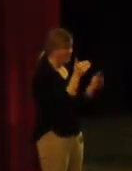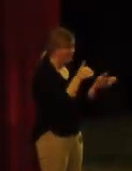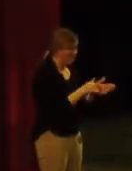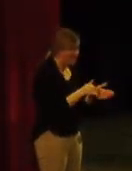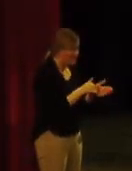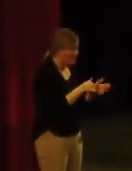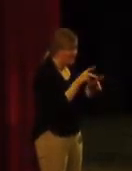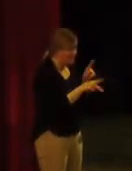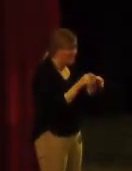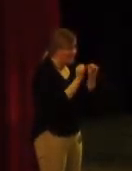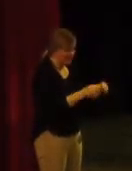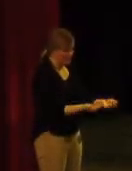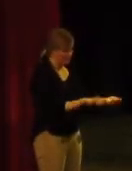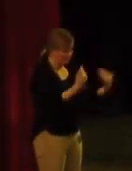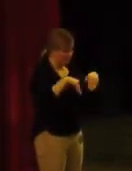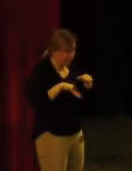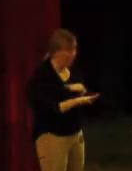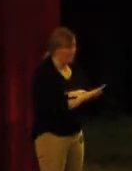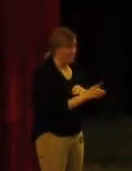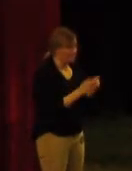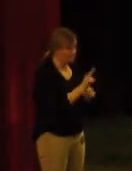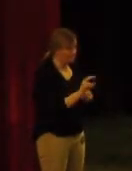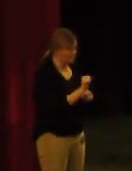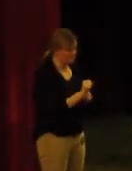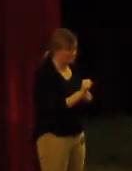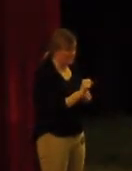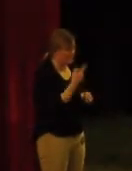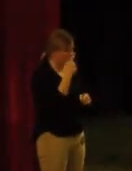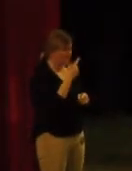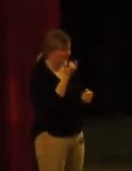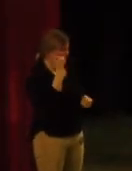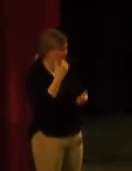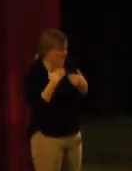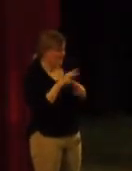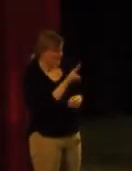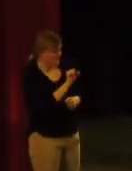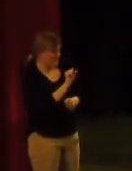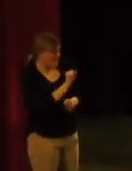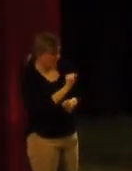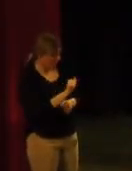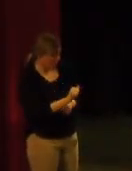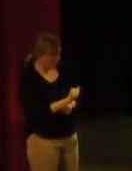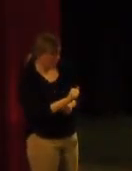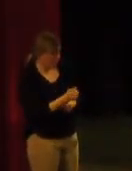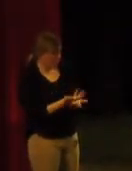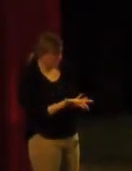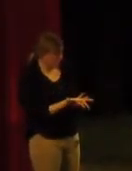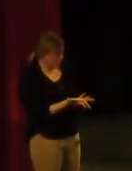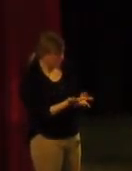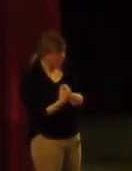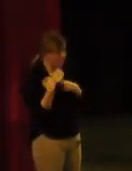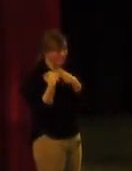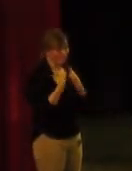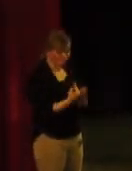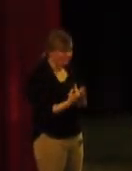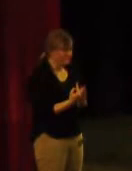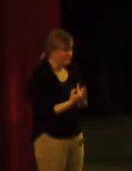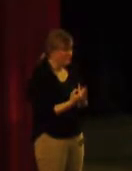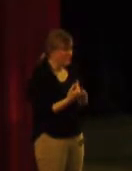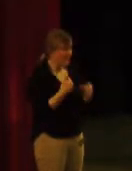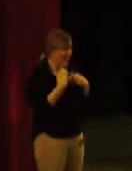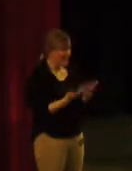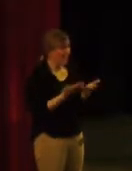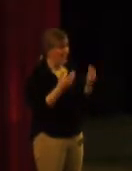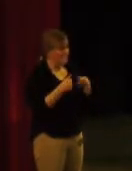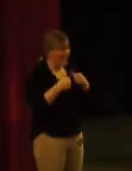one country, and that's on some kind of visa. So that's pretty much where we've been. Now, we've had a lot of efforts,